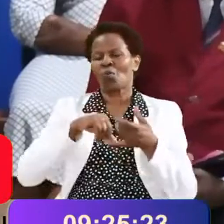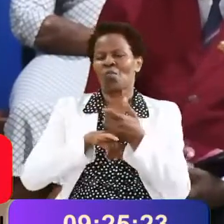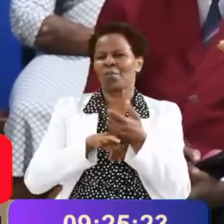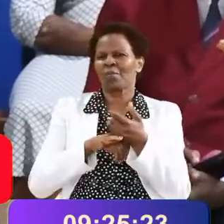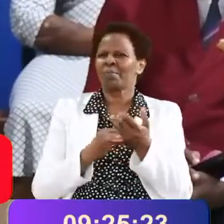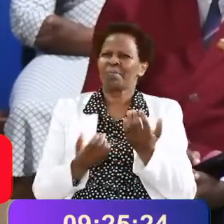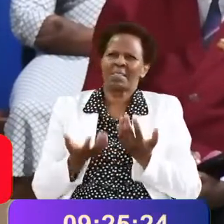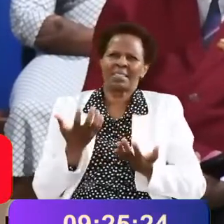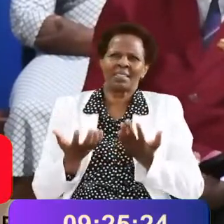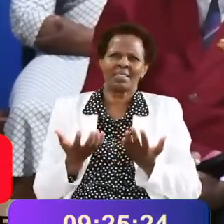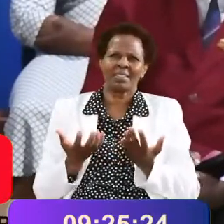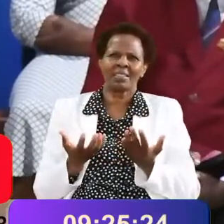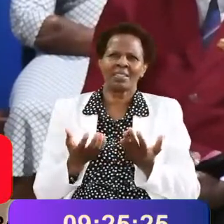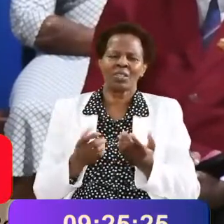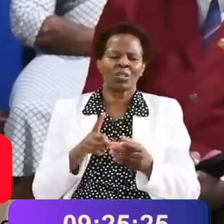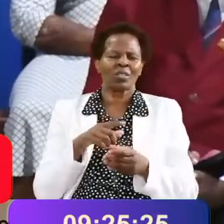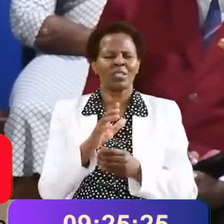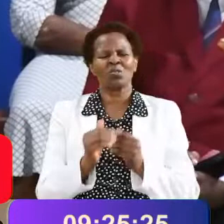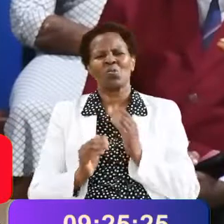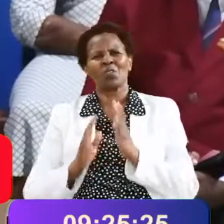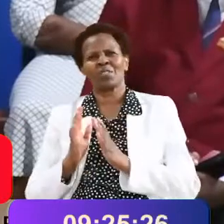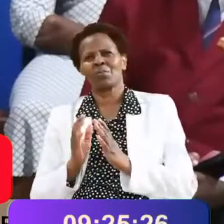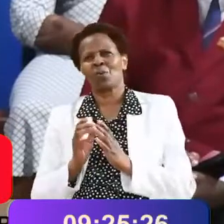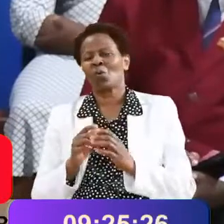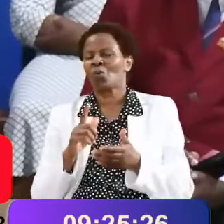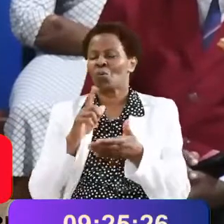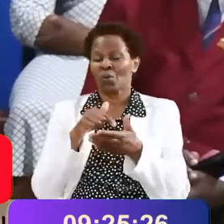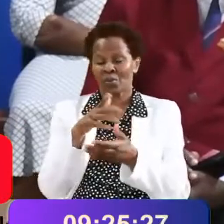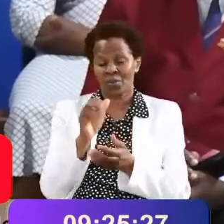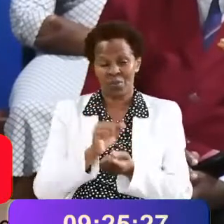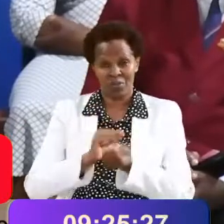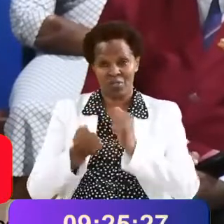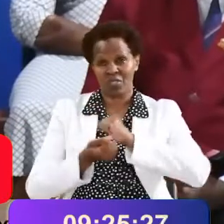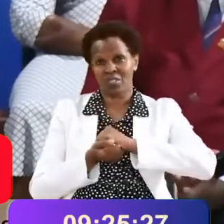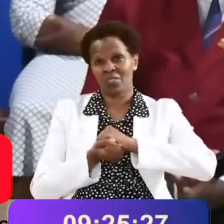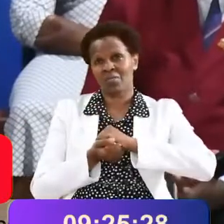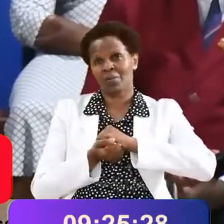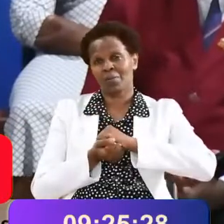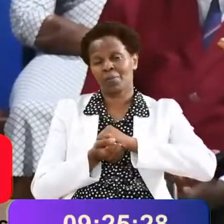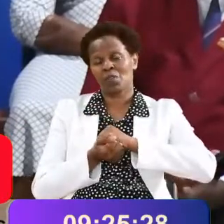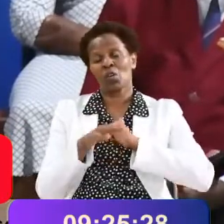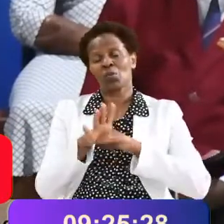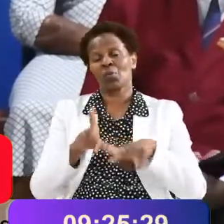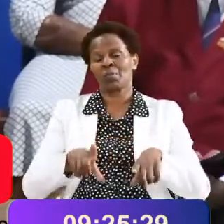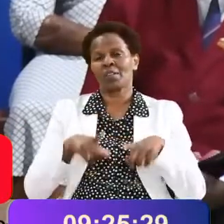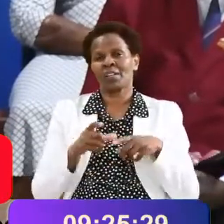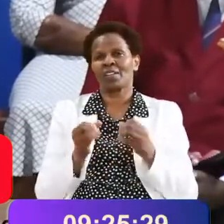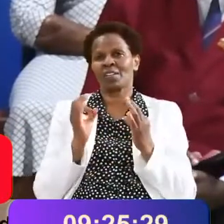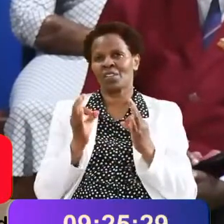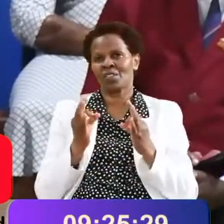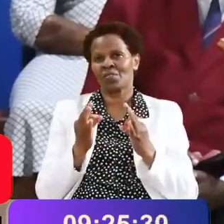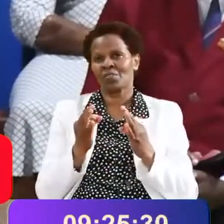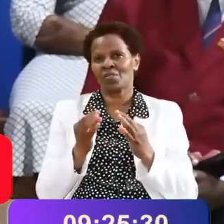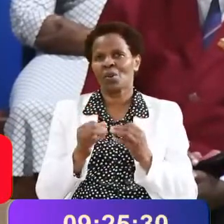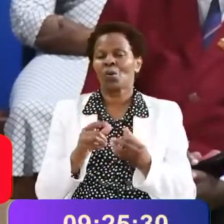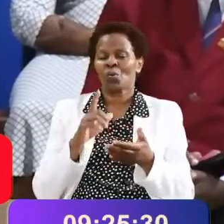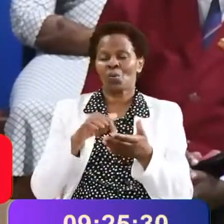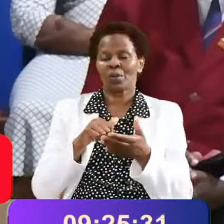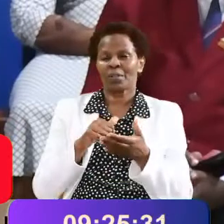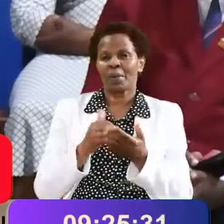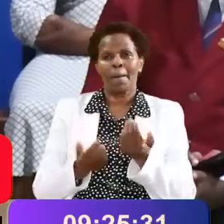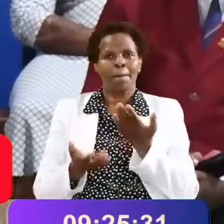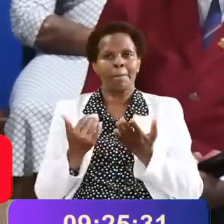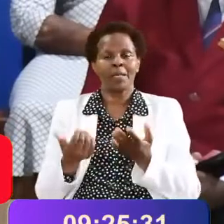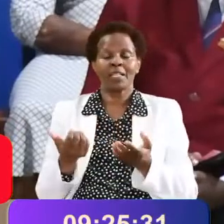the habits? Would we change our character? Would we change the way we relate to one another? That means that if there is something that would change, if